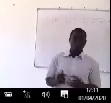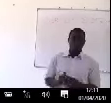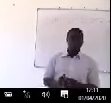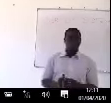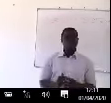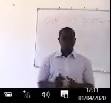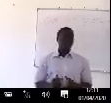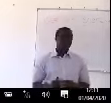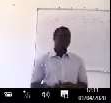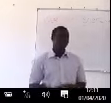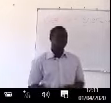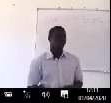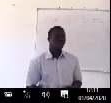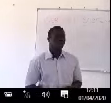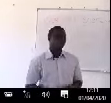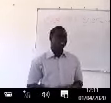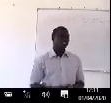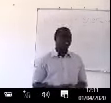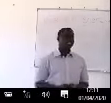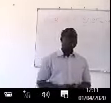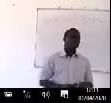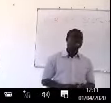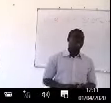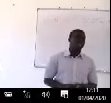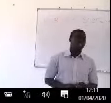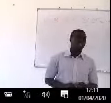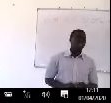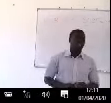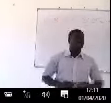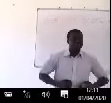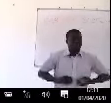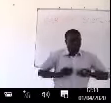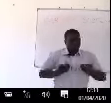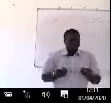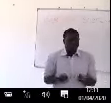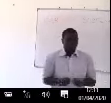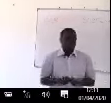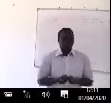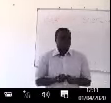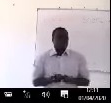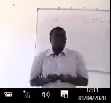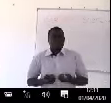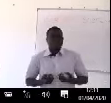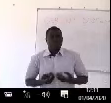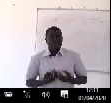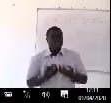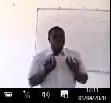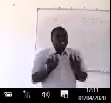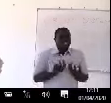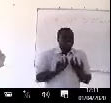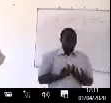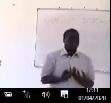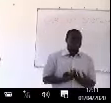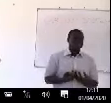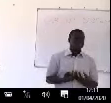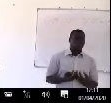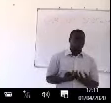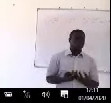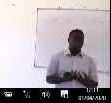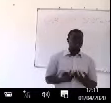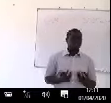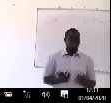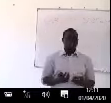actions is neither fast nor slow. He said a reflex action is